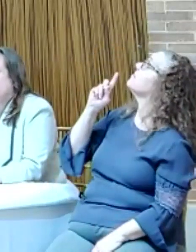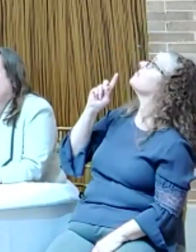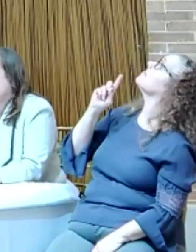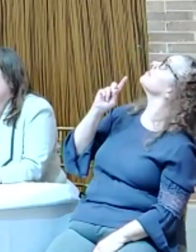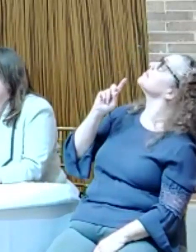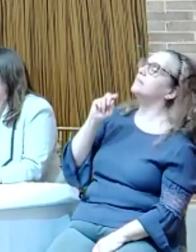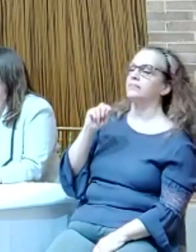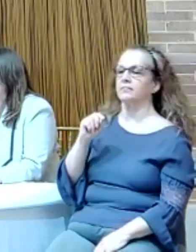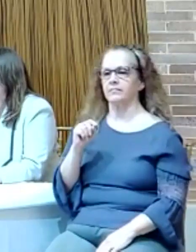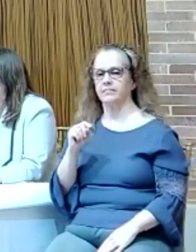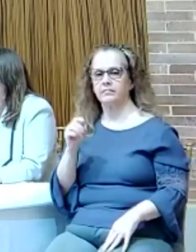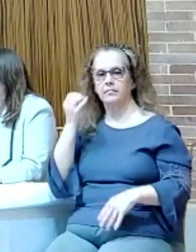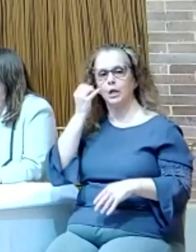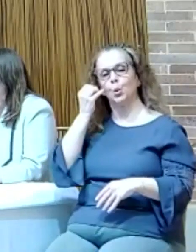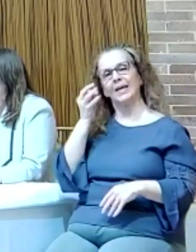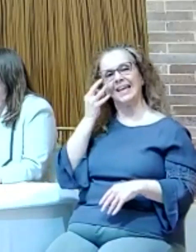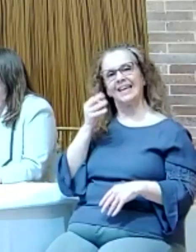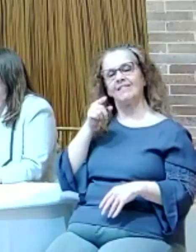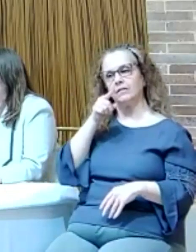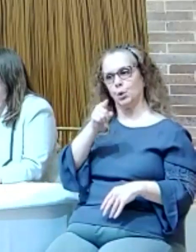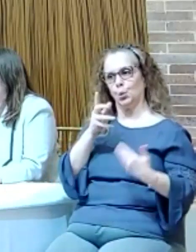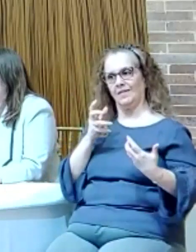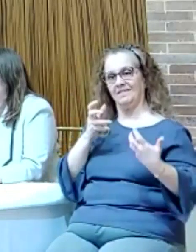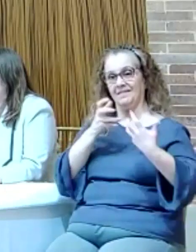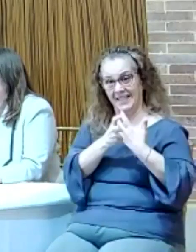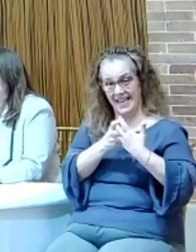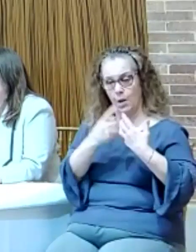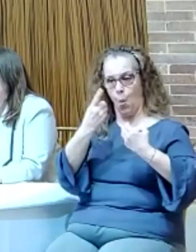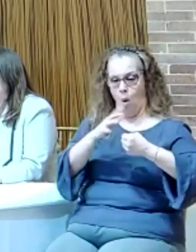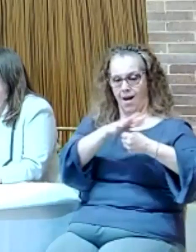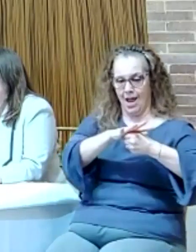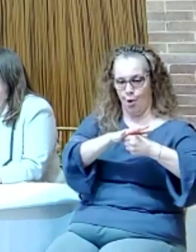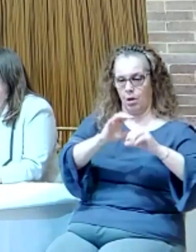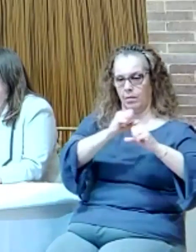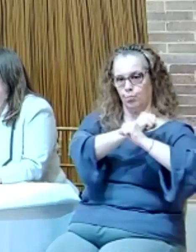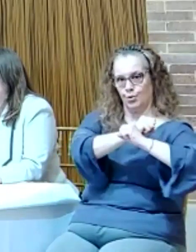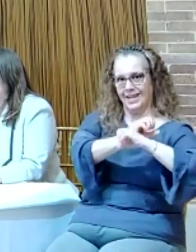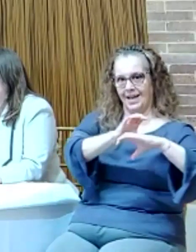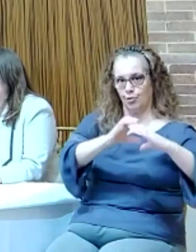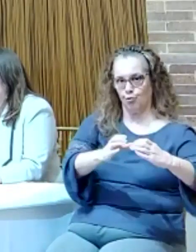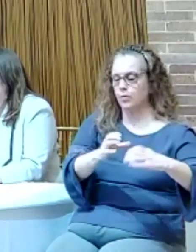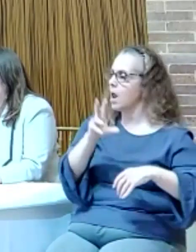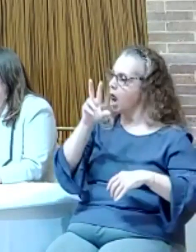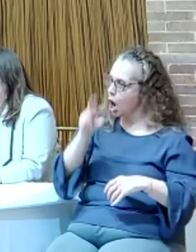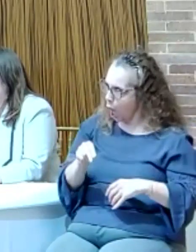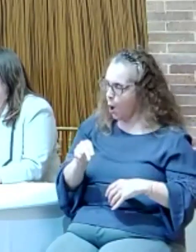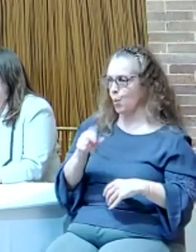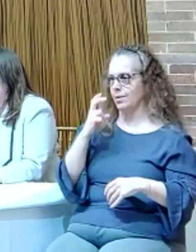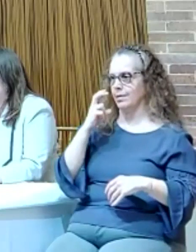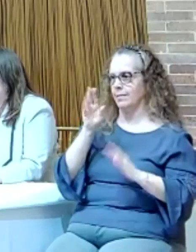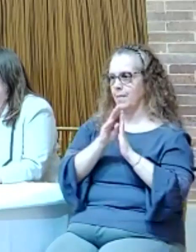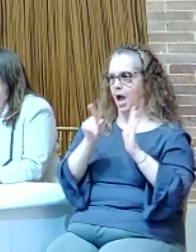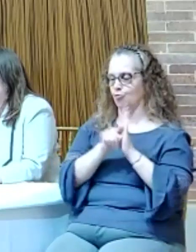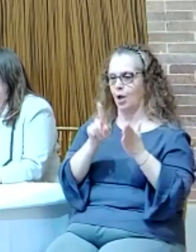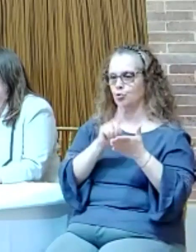so so if if you if you fit one of those areas of the protected class you cannot be doing background checks that are focused on